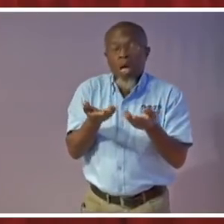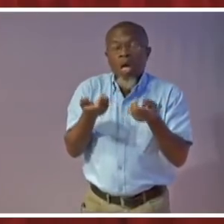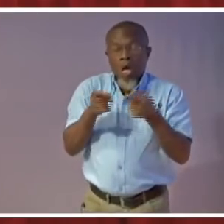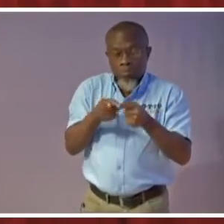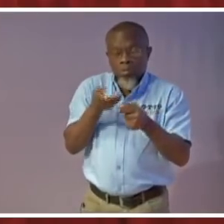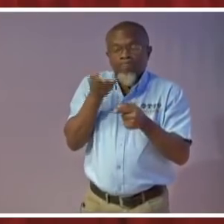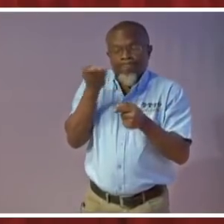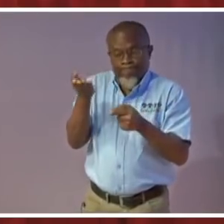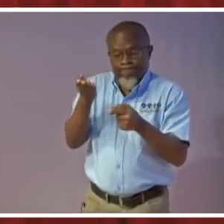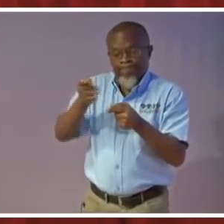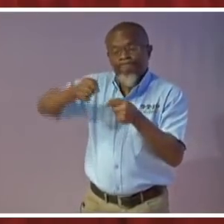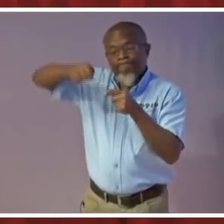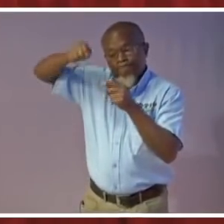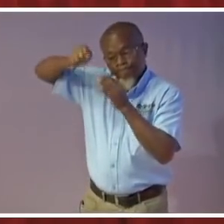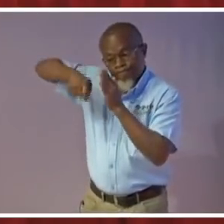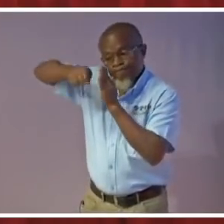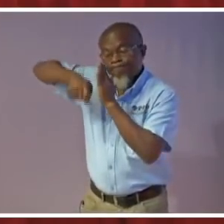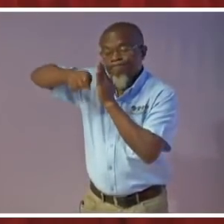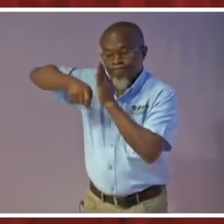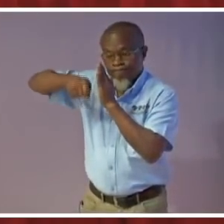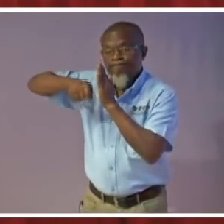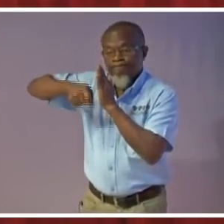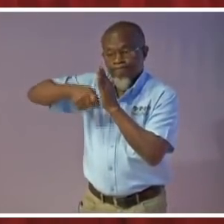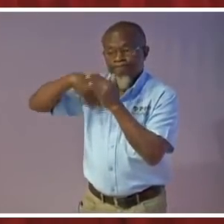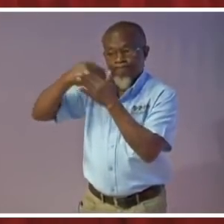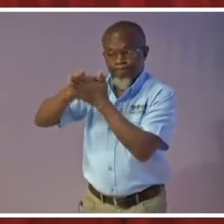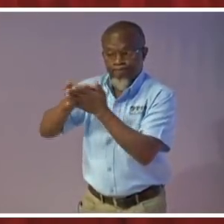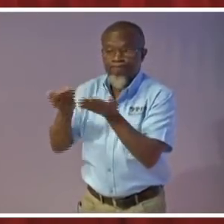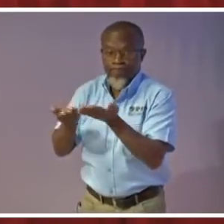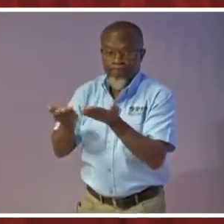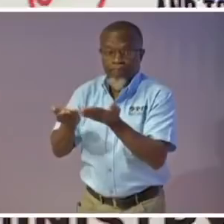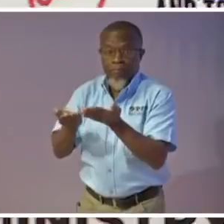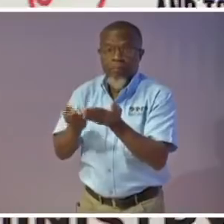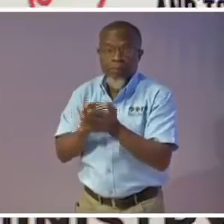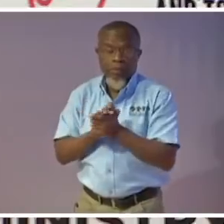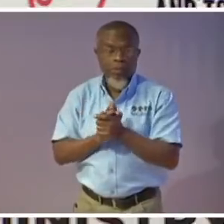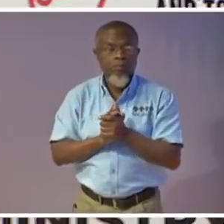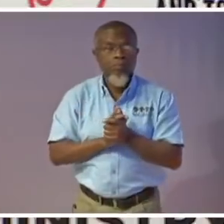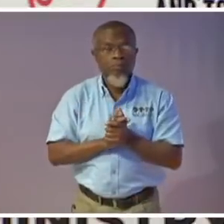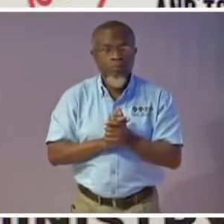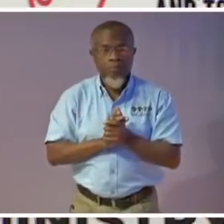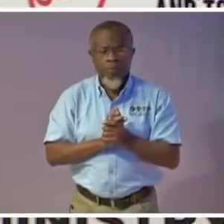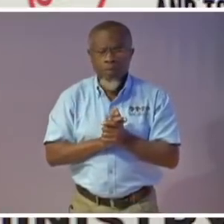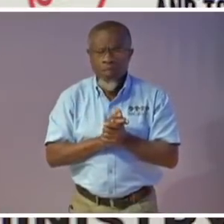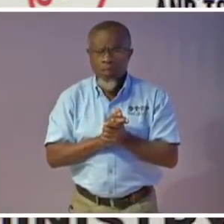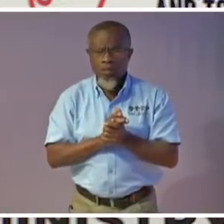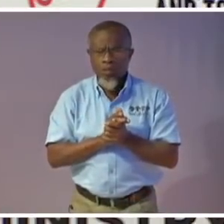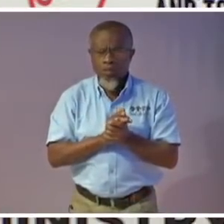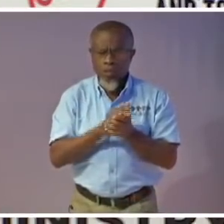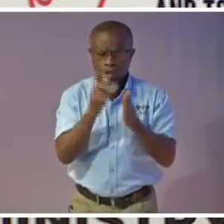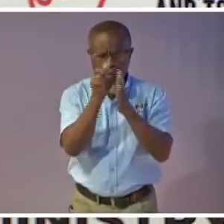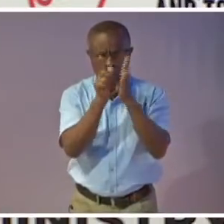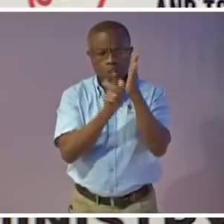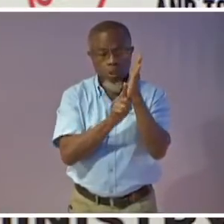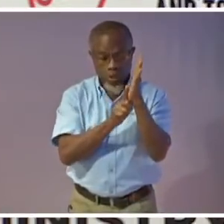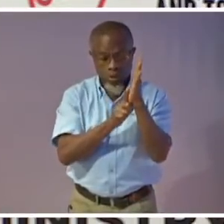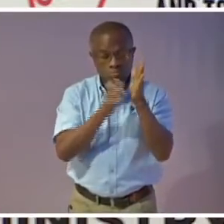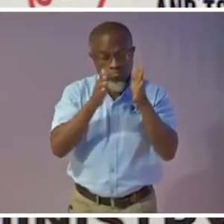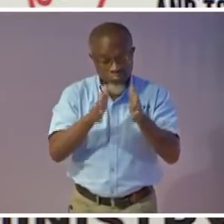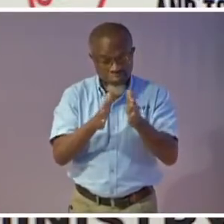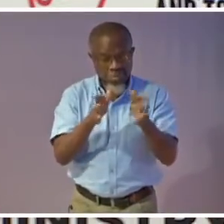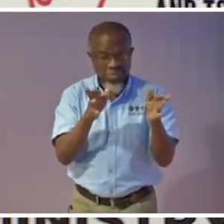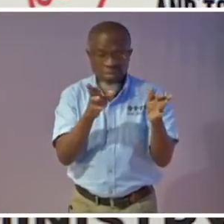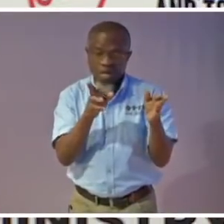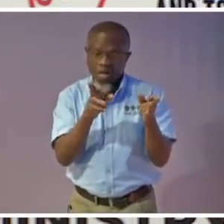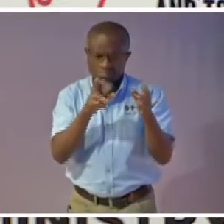necessary affidavits are being prepared to submit to the lawyers. Other than that, it will not be responsible of me to speak